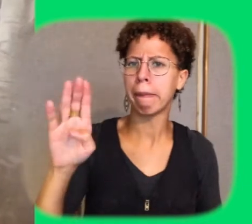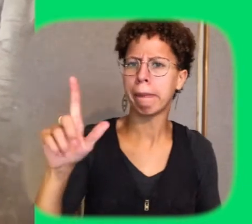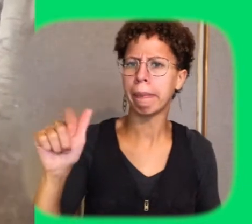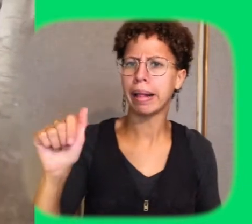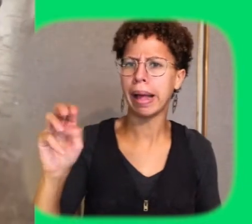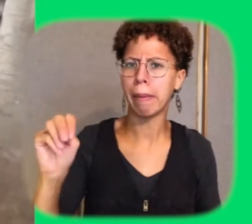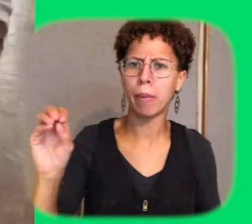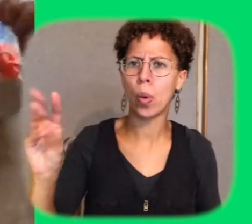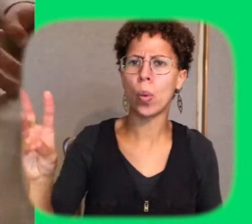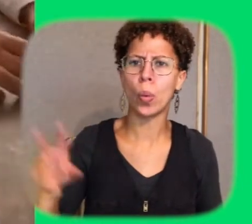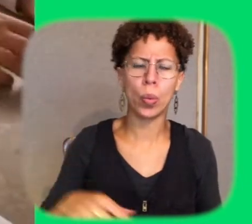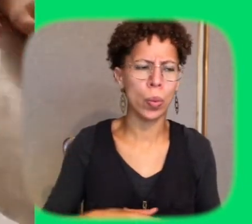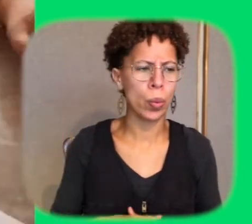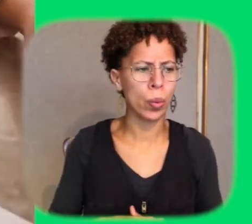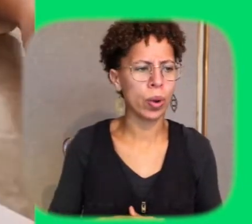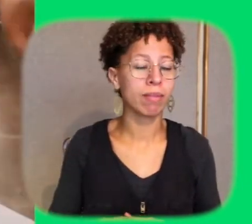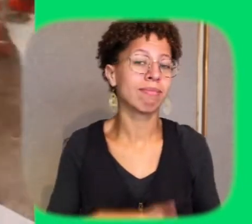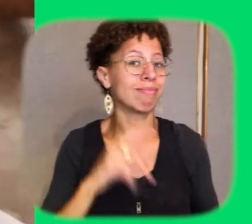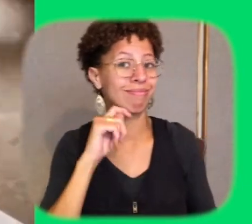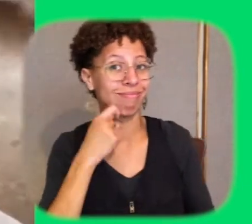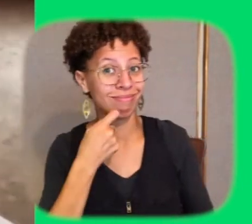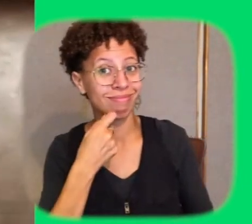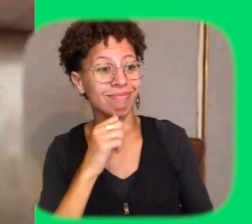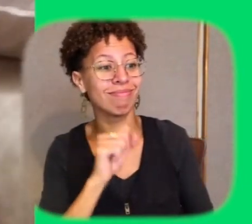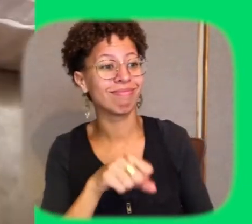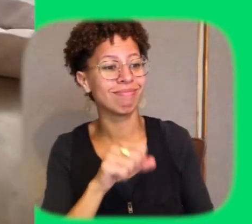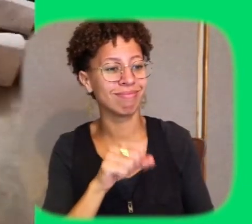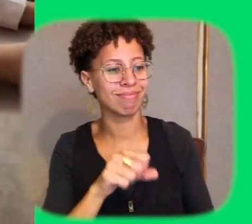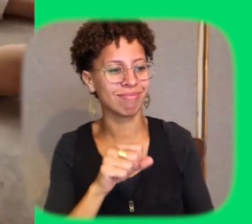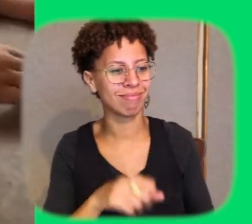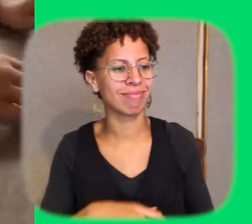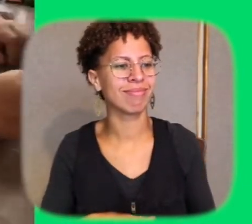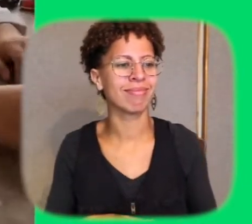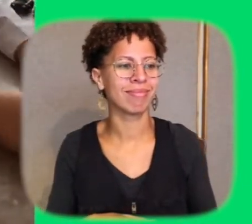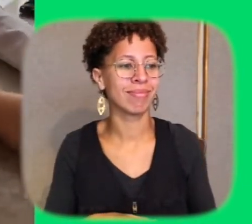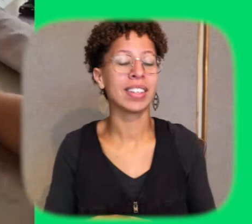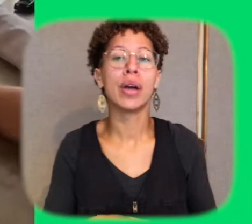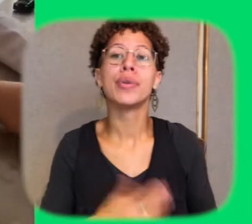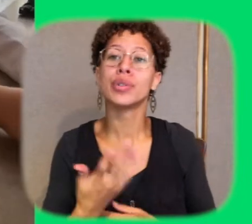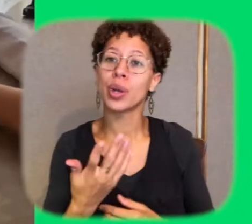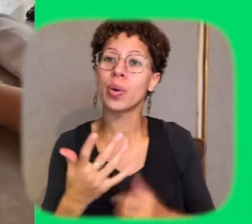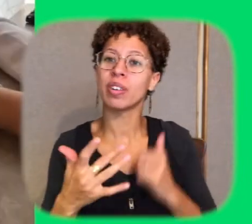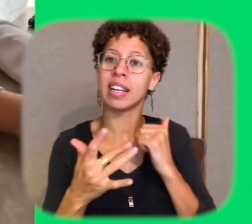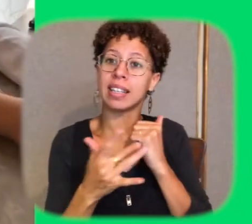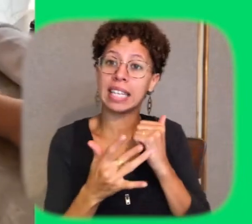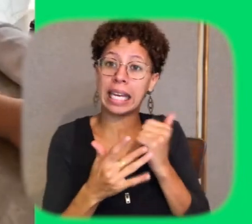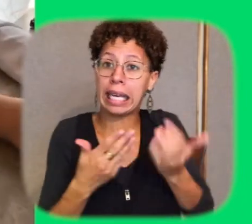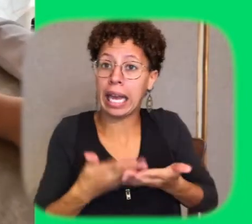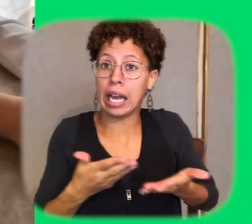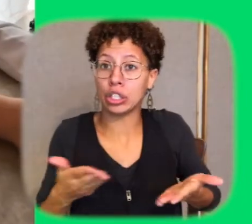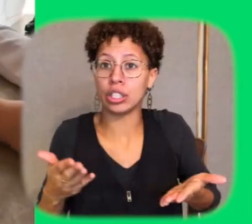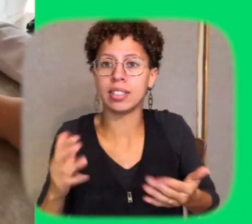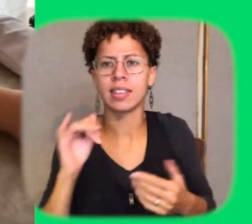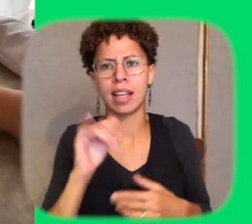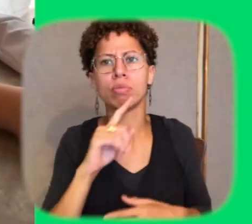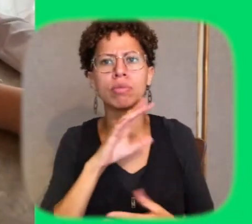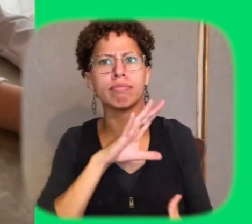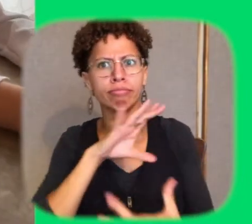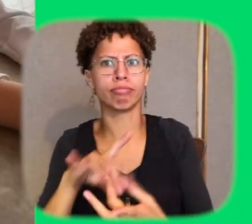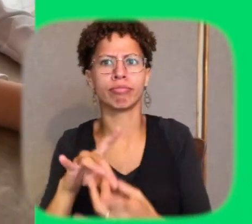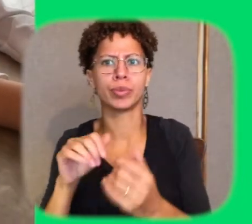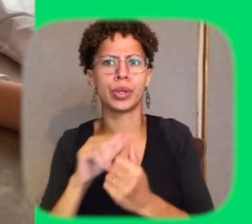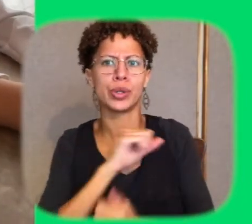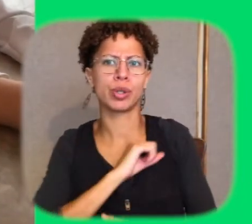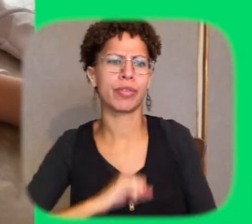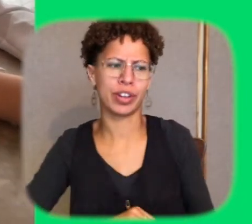Very cool. Kablammo. Yeah, gadgets are a really important part of superhero life, so that's really cool that you did that. Batman is the